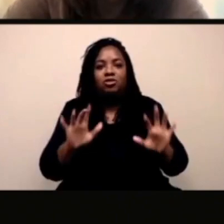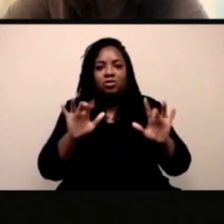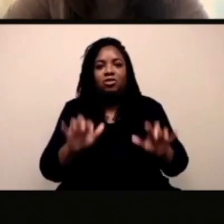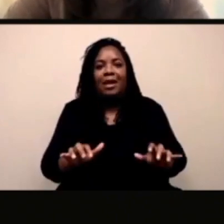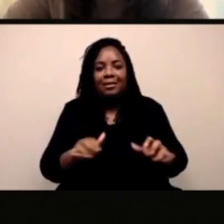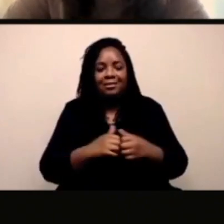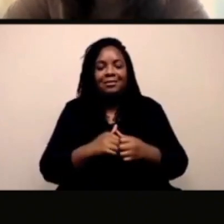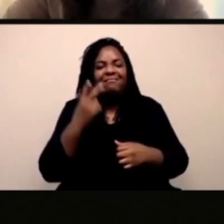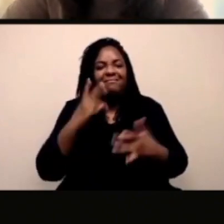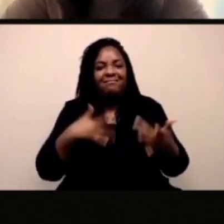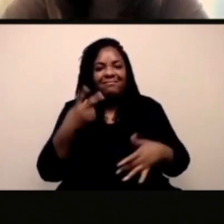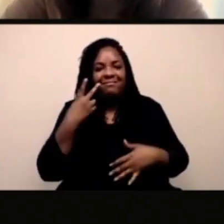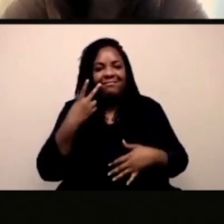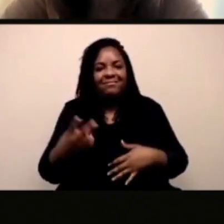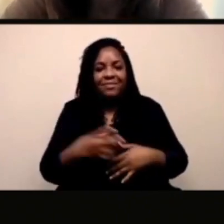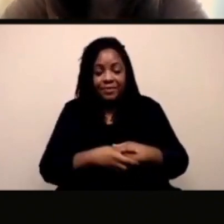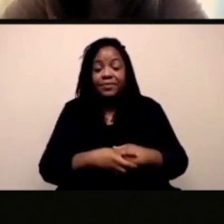see.